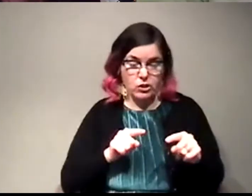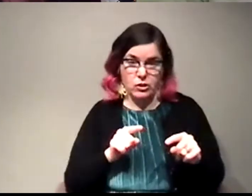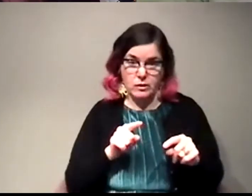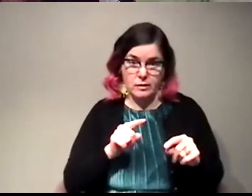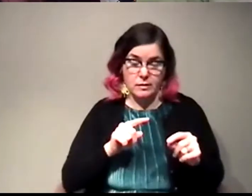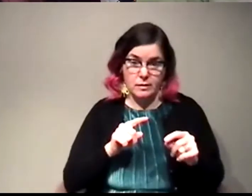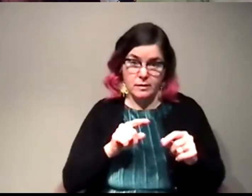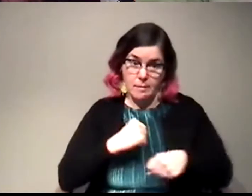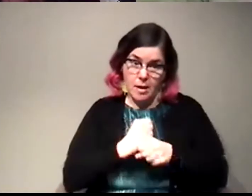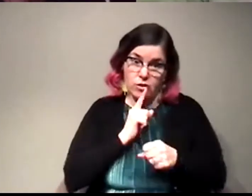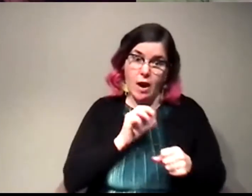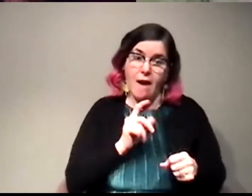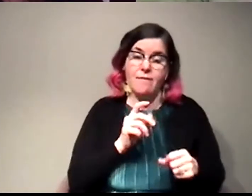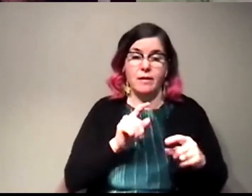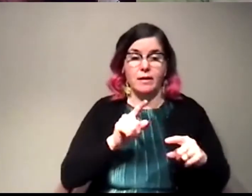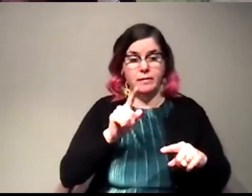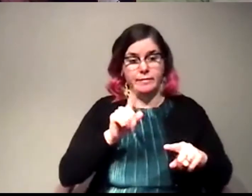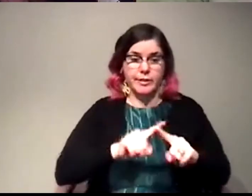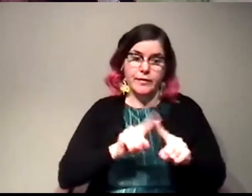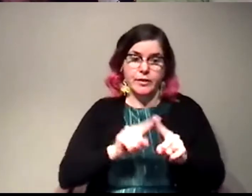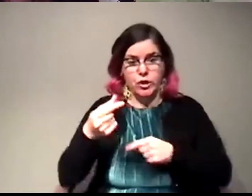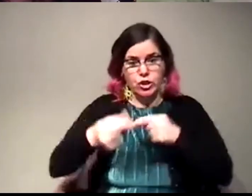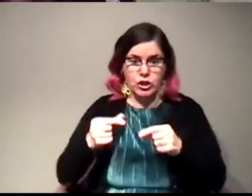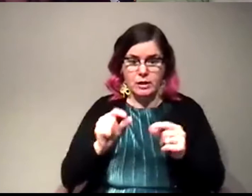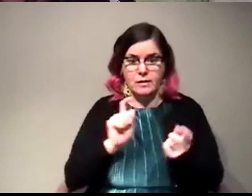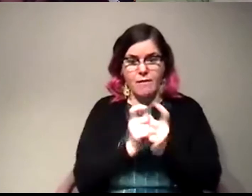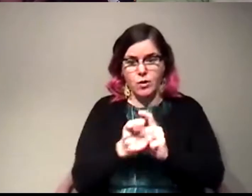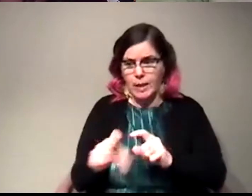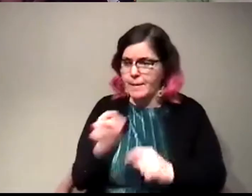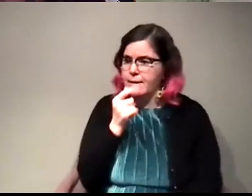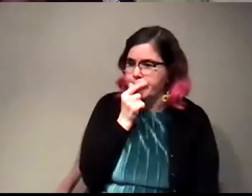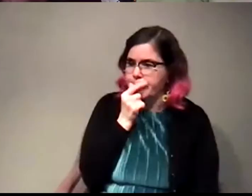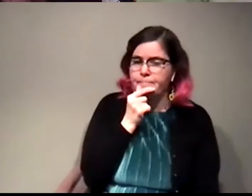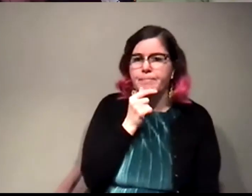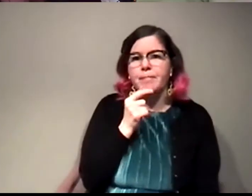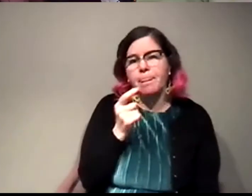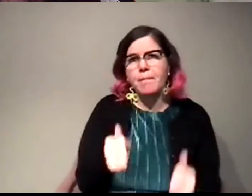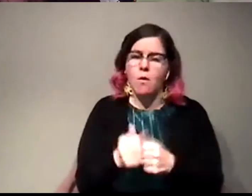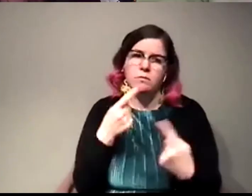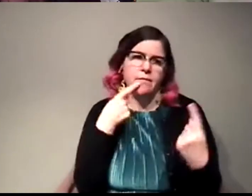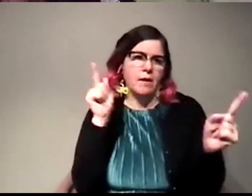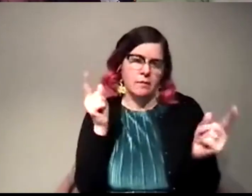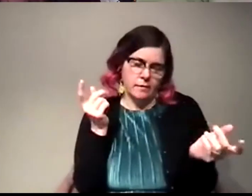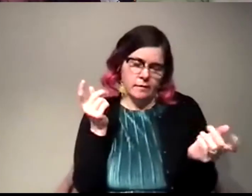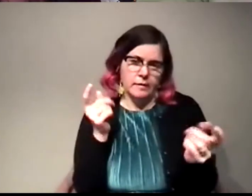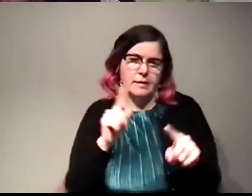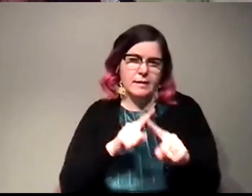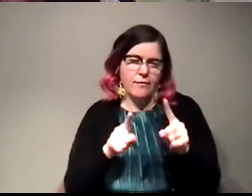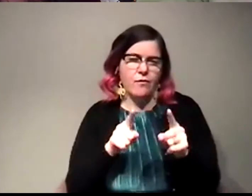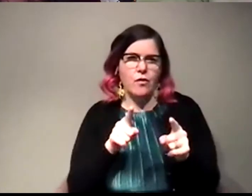genes from which, you know, evolution can choose, as to say, to be most effective in different parts